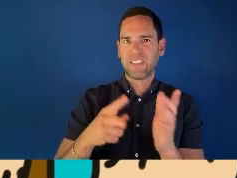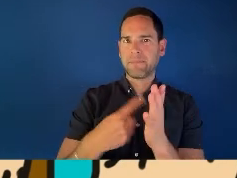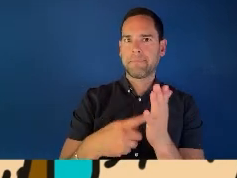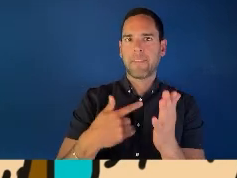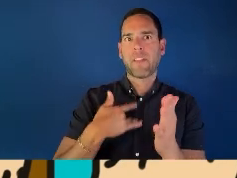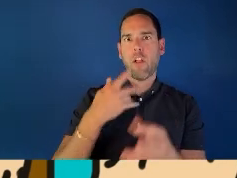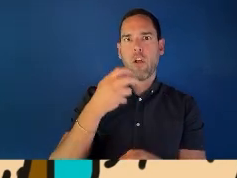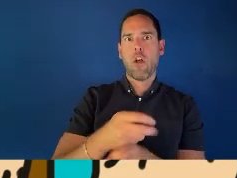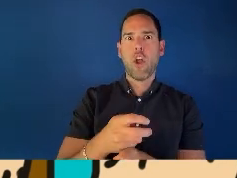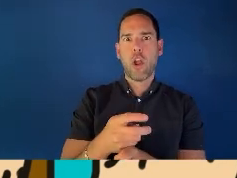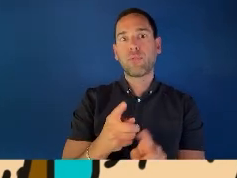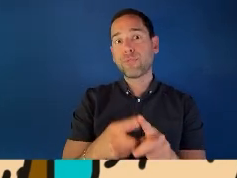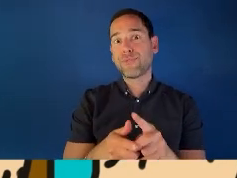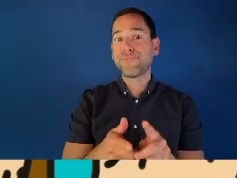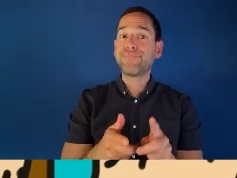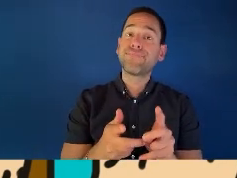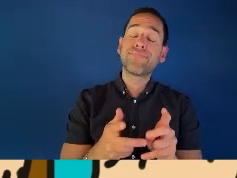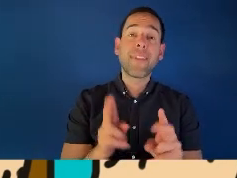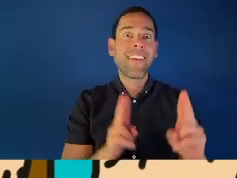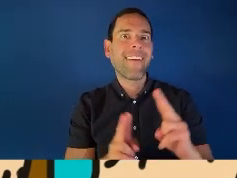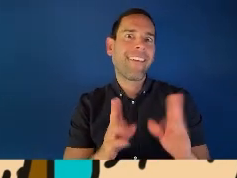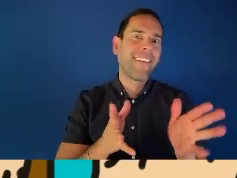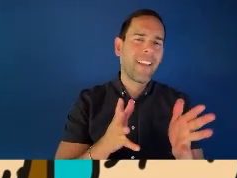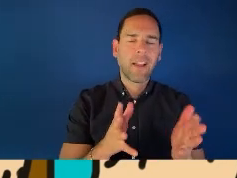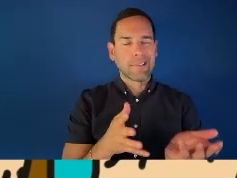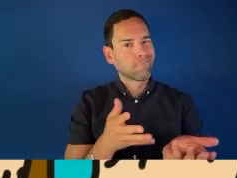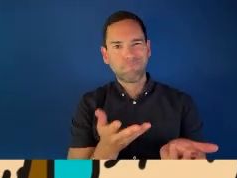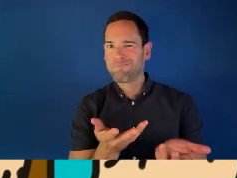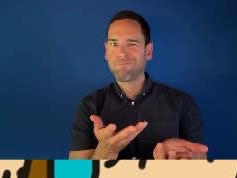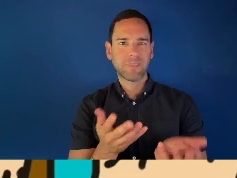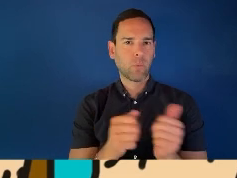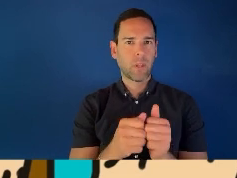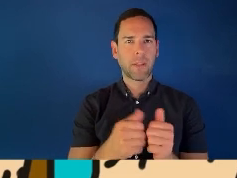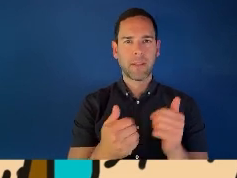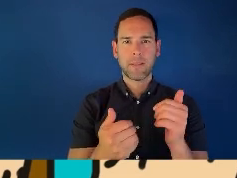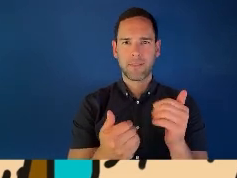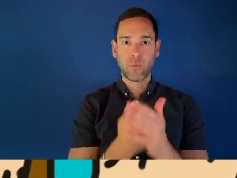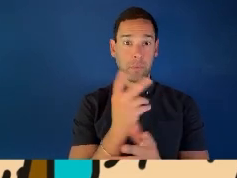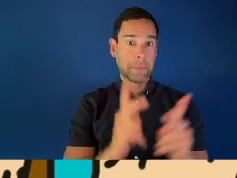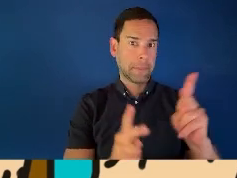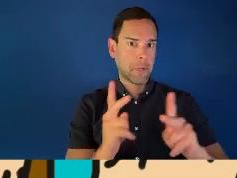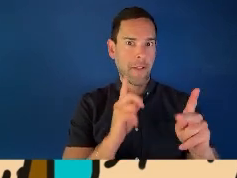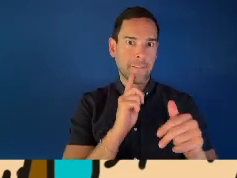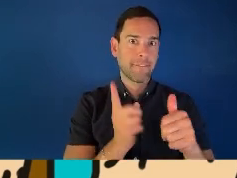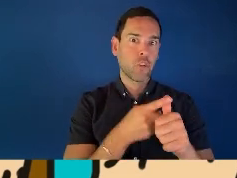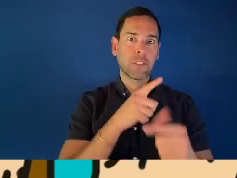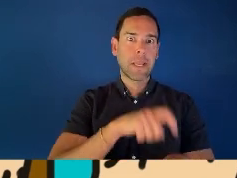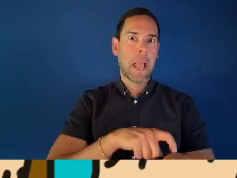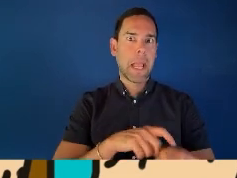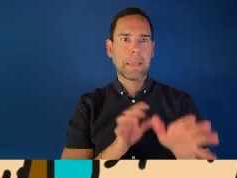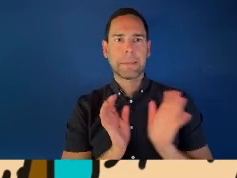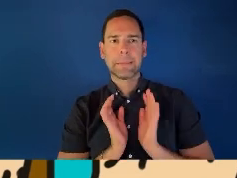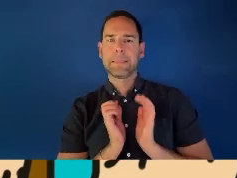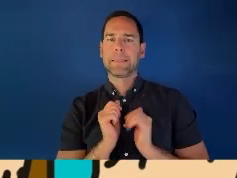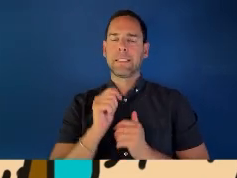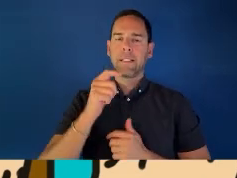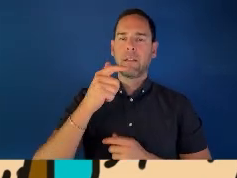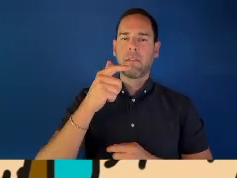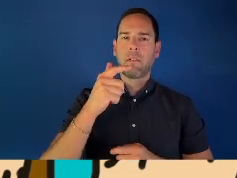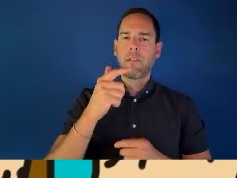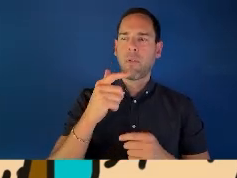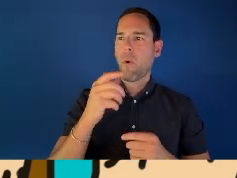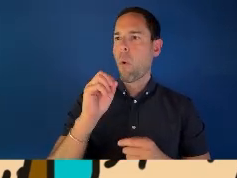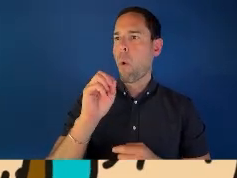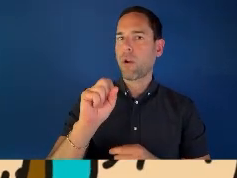when people start talking to me in a group, but I think they're still talking to somebody else, or sarcasm, those types of